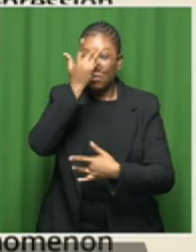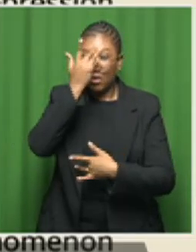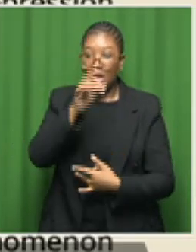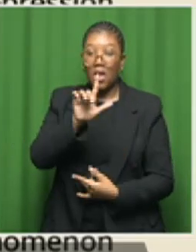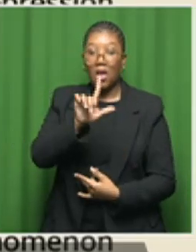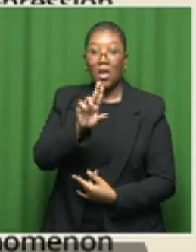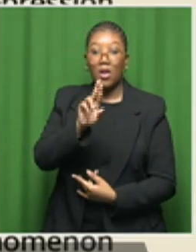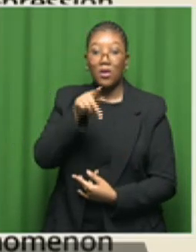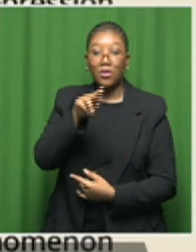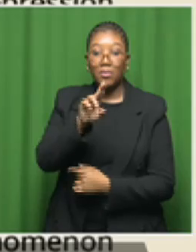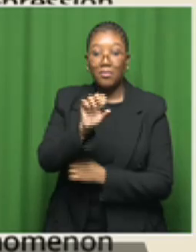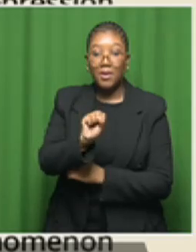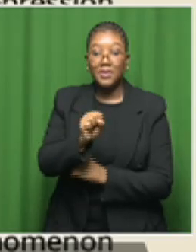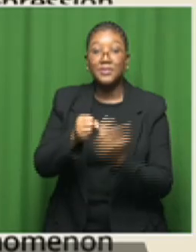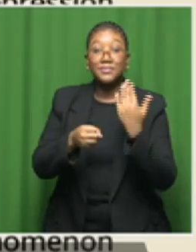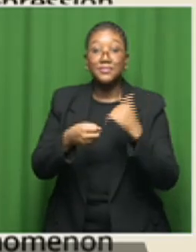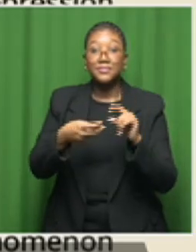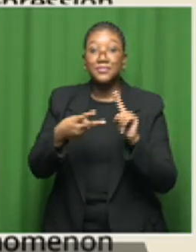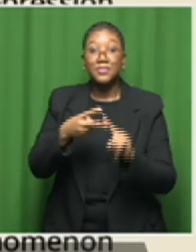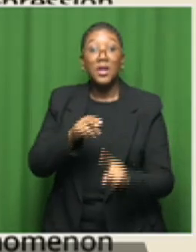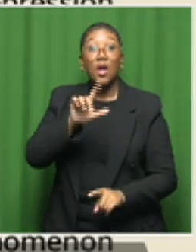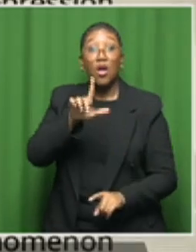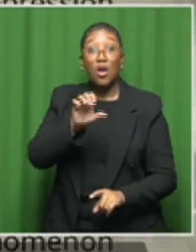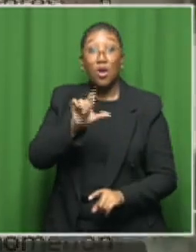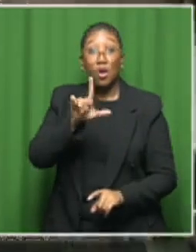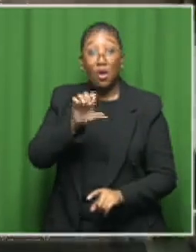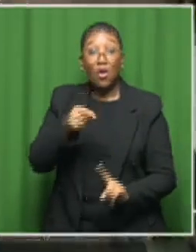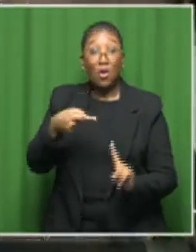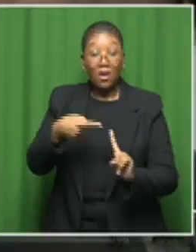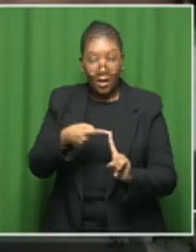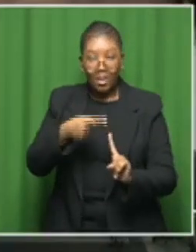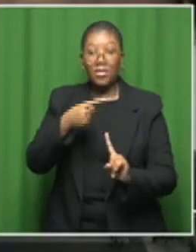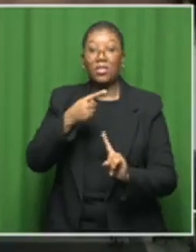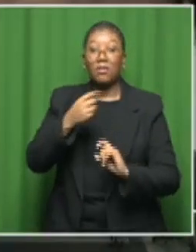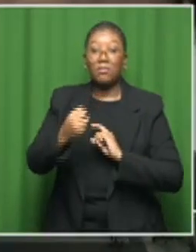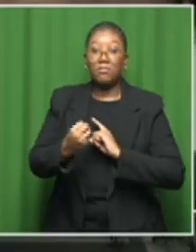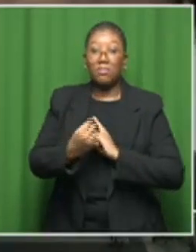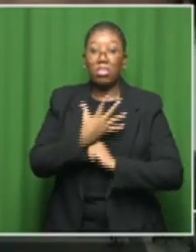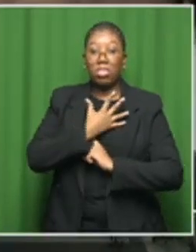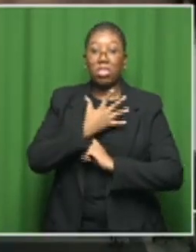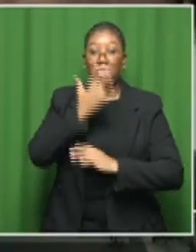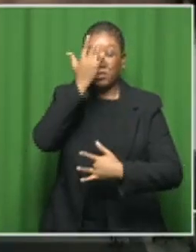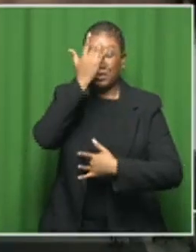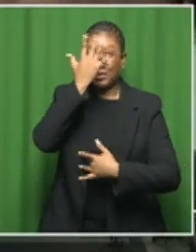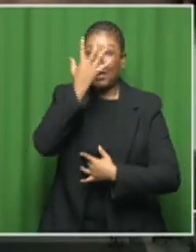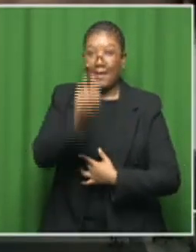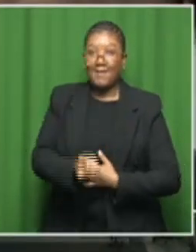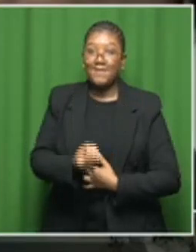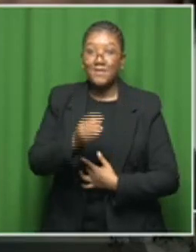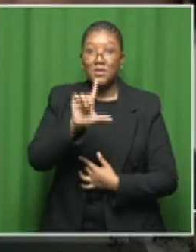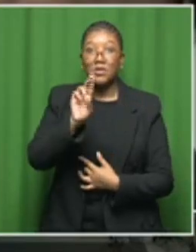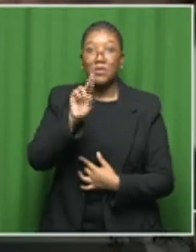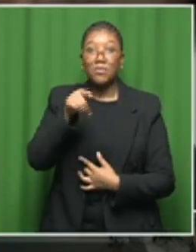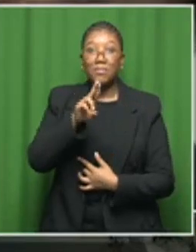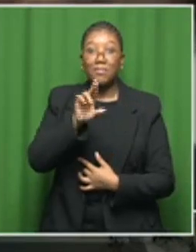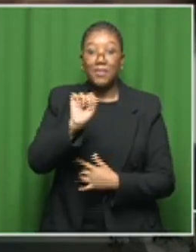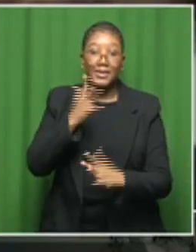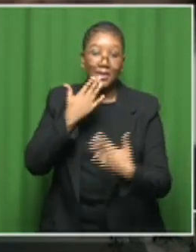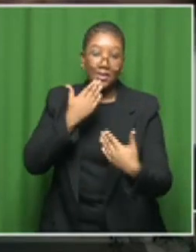Lolo Lekgoane, who is living with lupus. It's great to have both of you, and thank you very, very much for being with us.